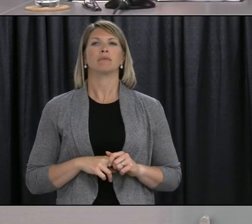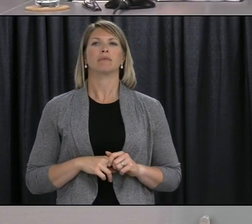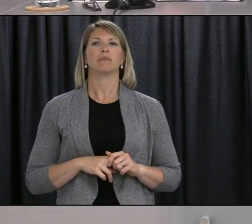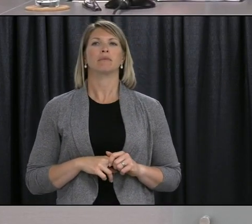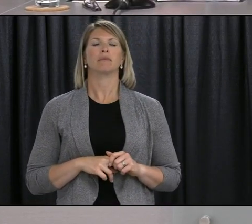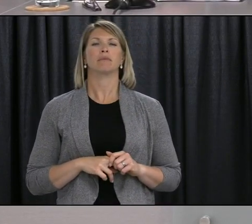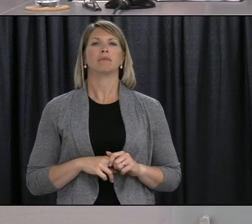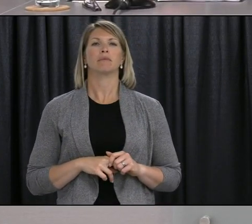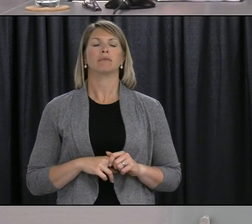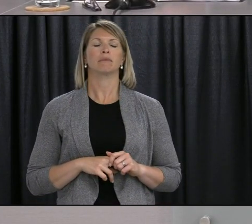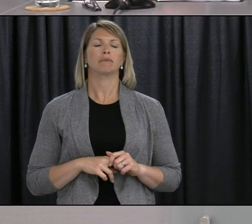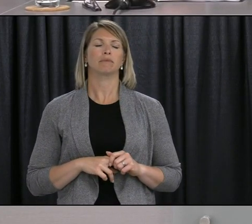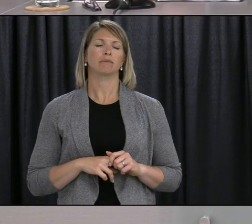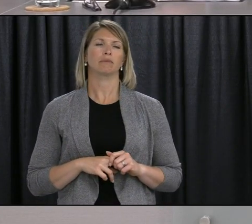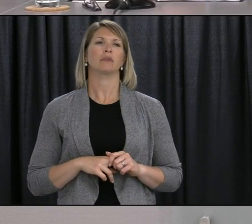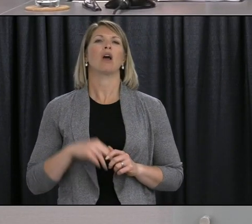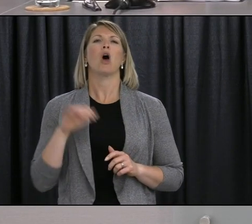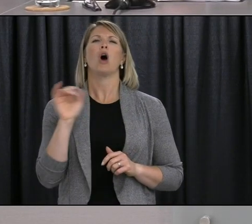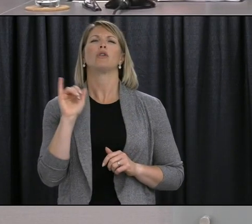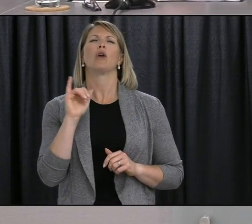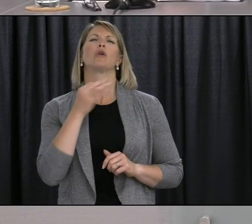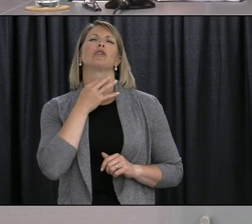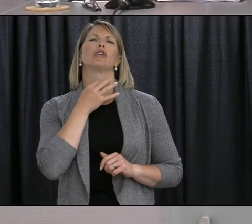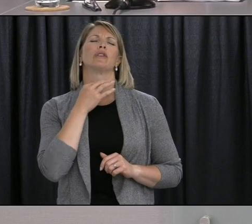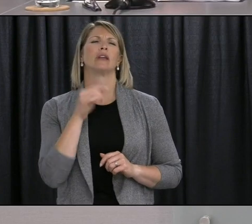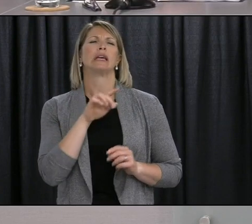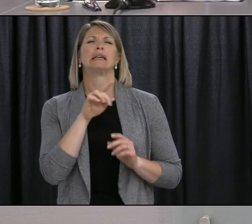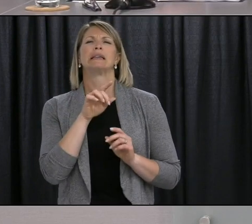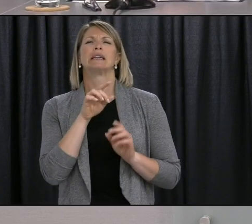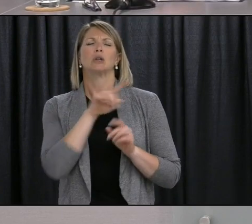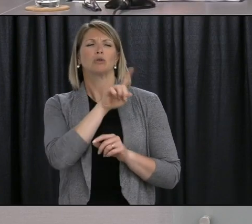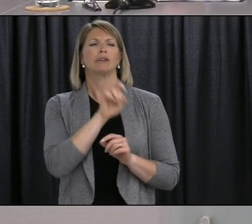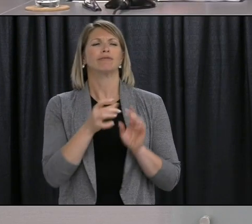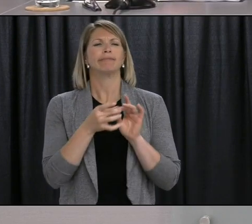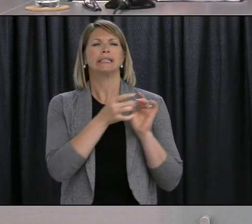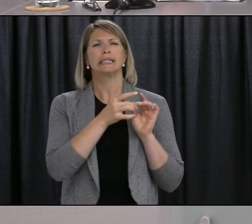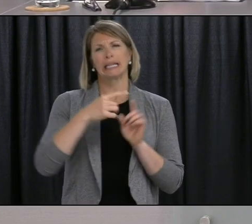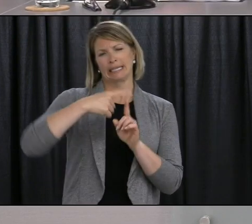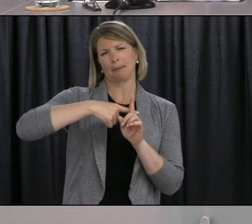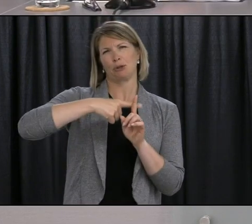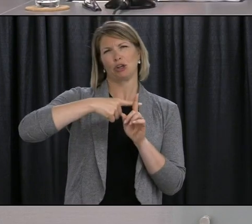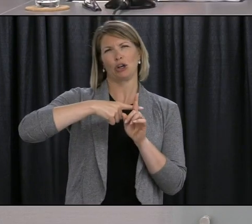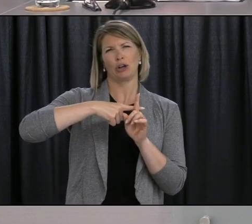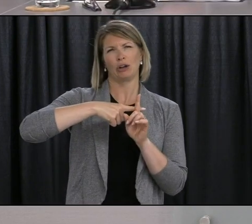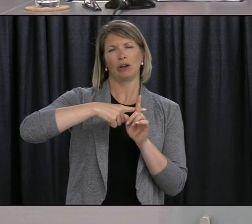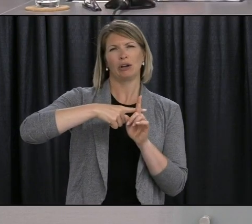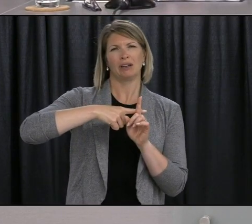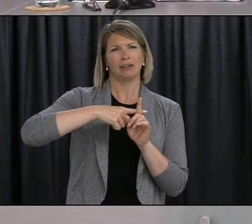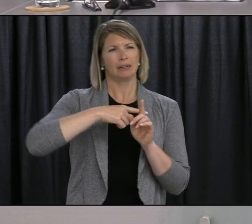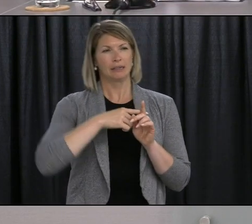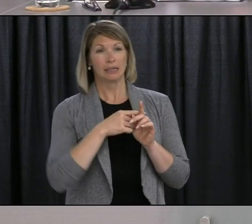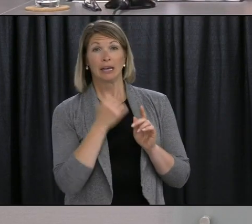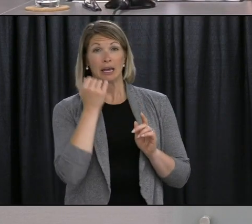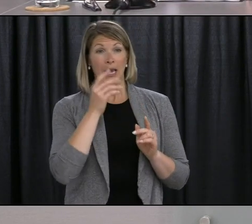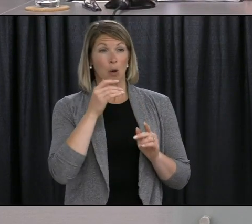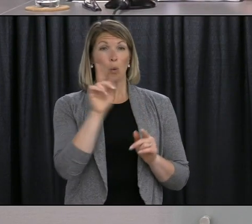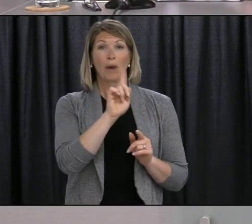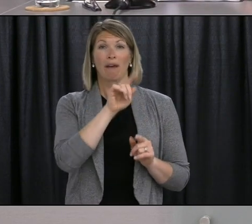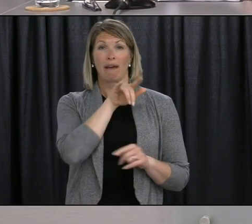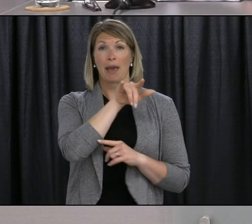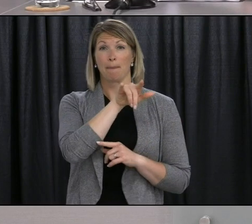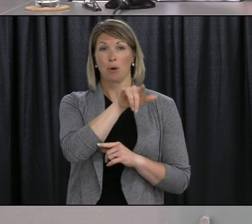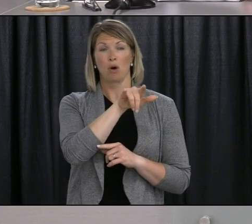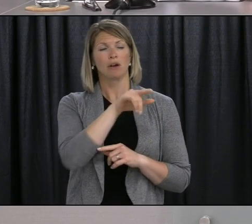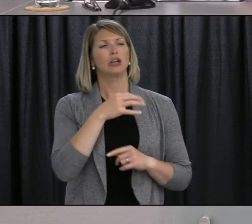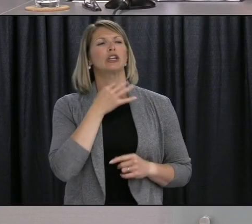temperature screening at airports. You expressed doubts about its usefulness, and the Chief